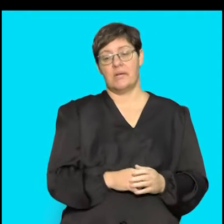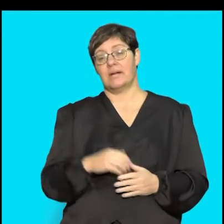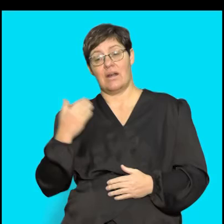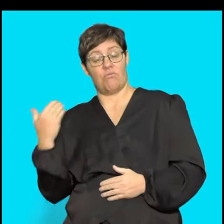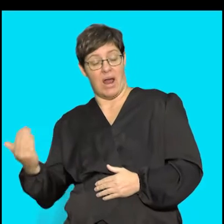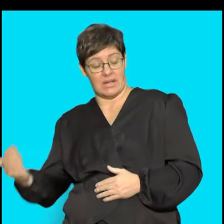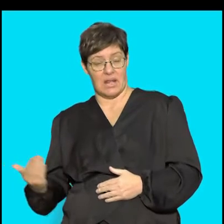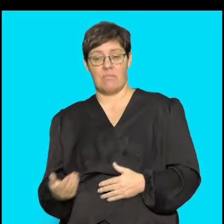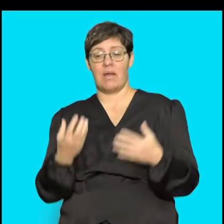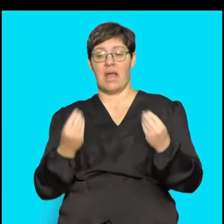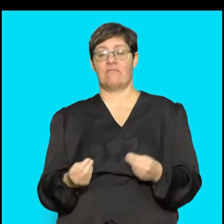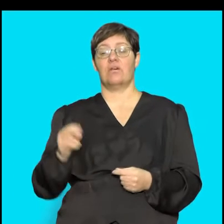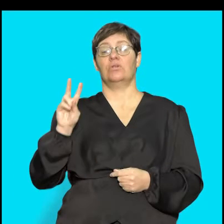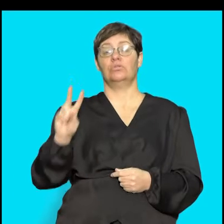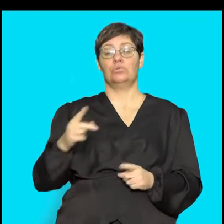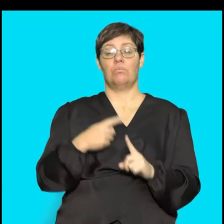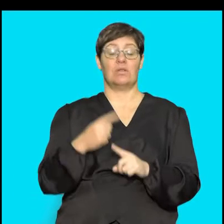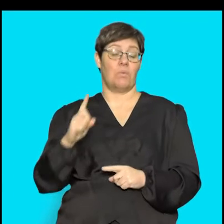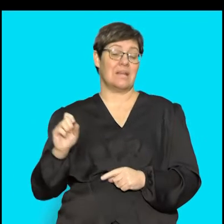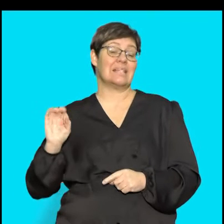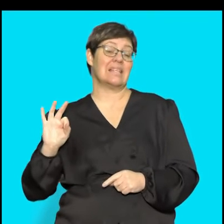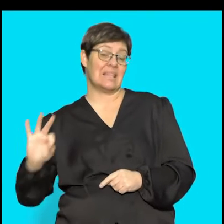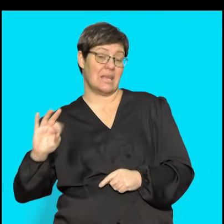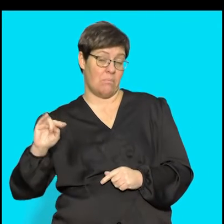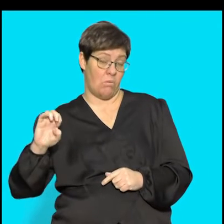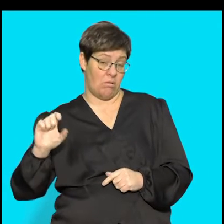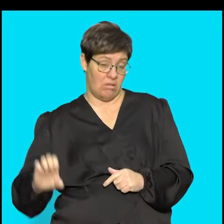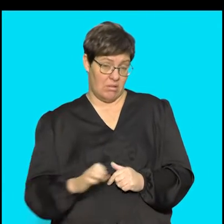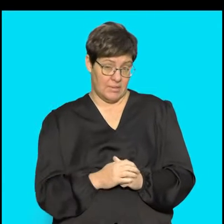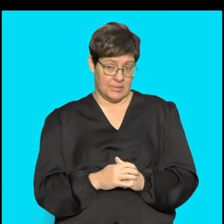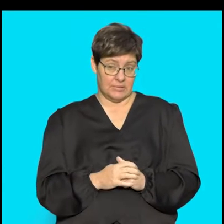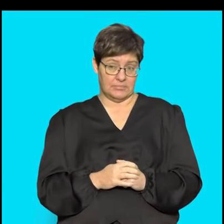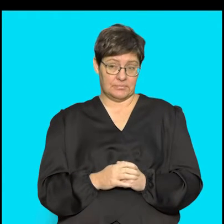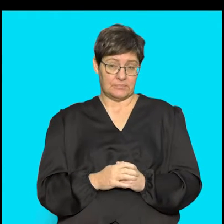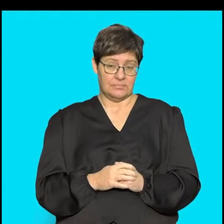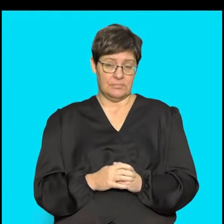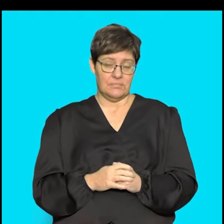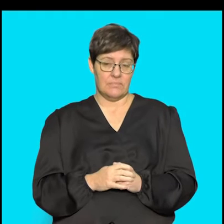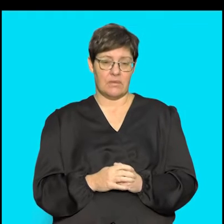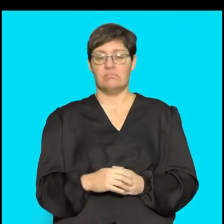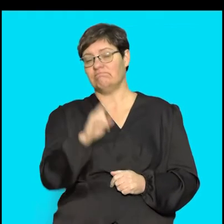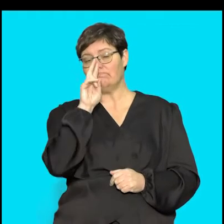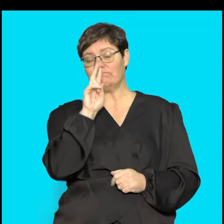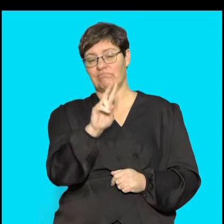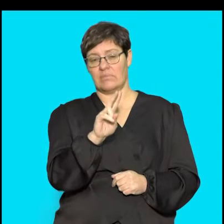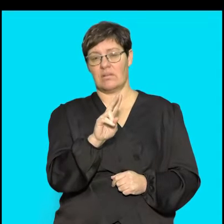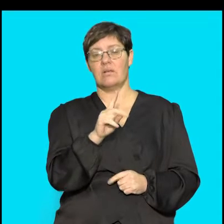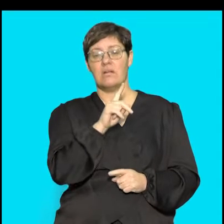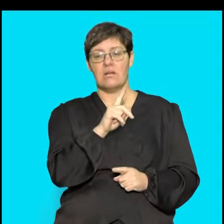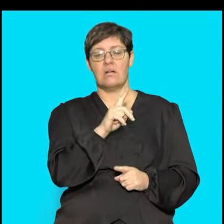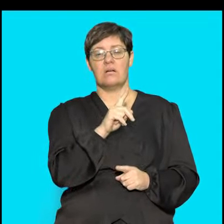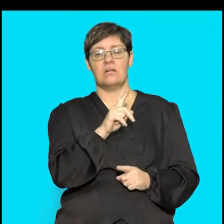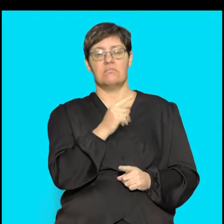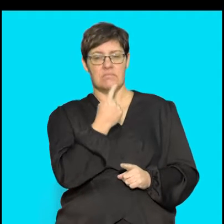my right-hand side, I have 2 plus 1, which is 3 moles. So let's go look at what